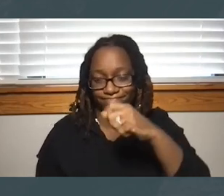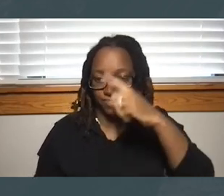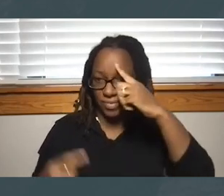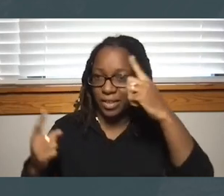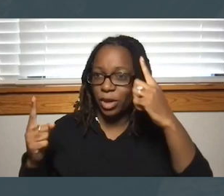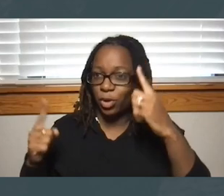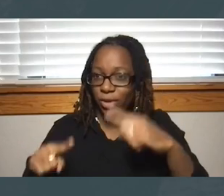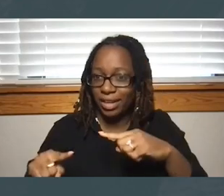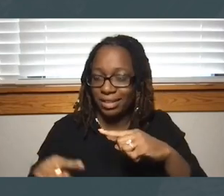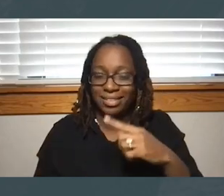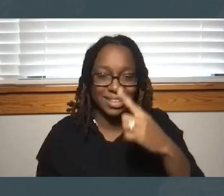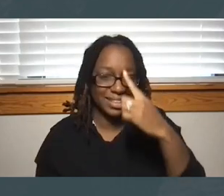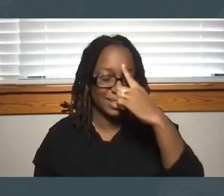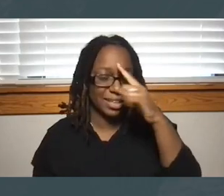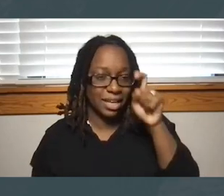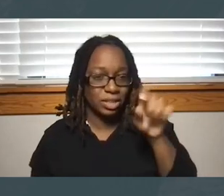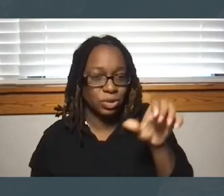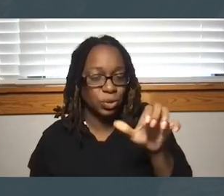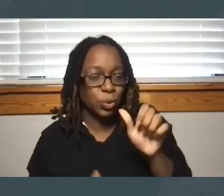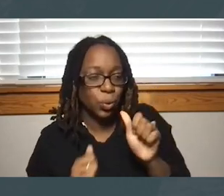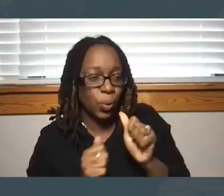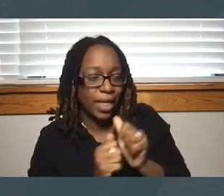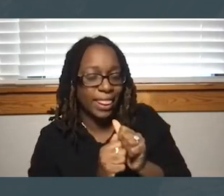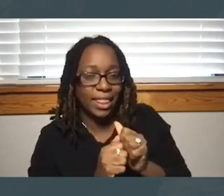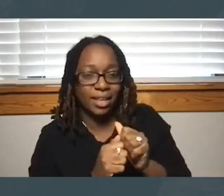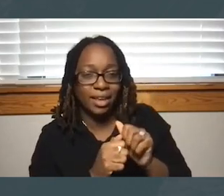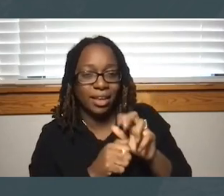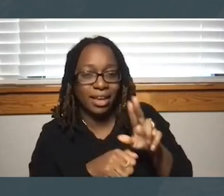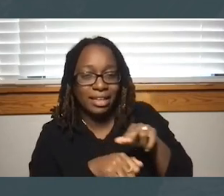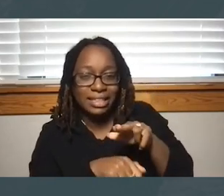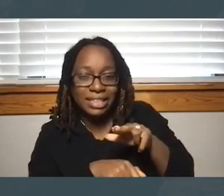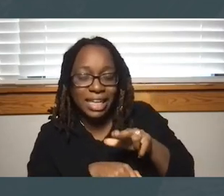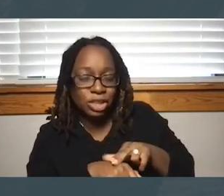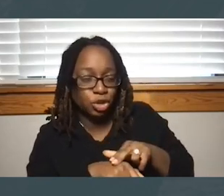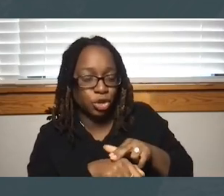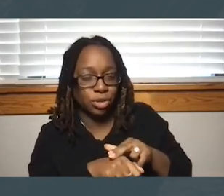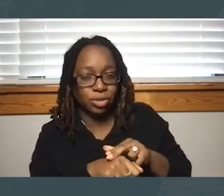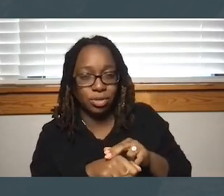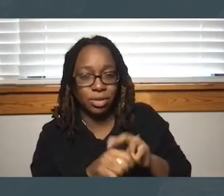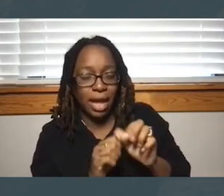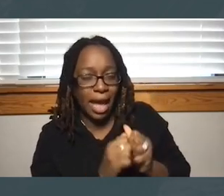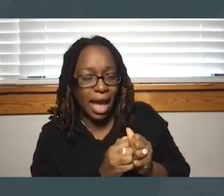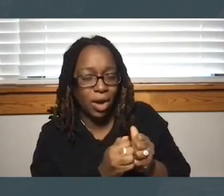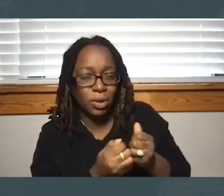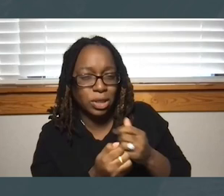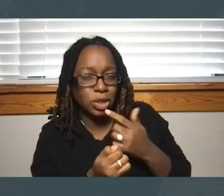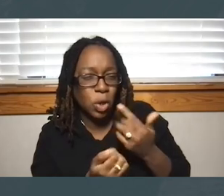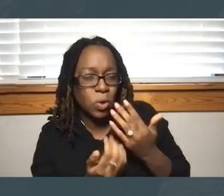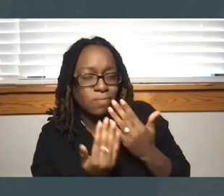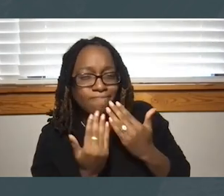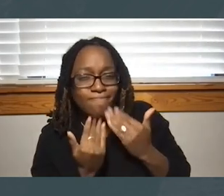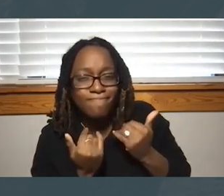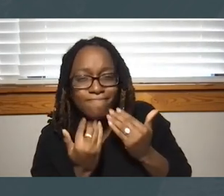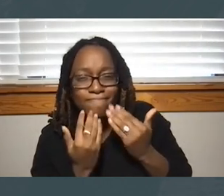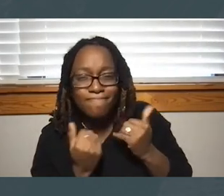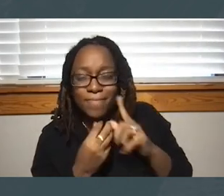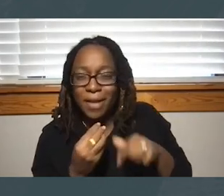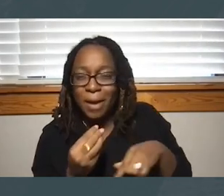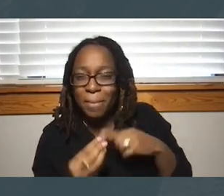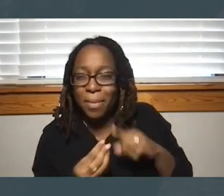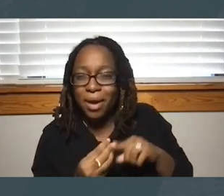essence or the nature, the essences or the natures of the diaspora that from its